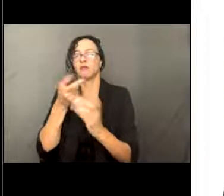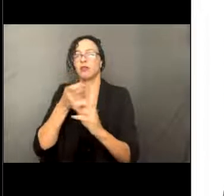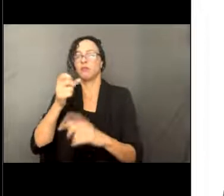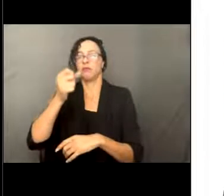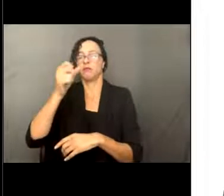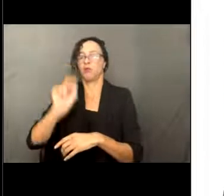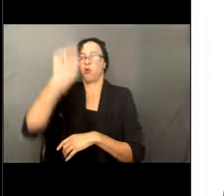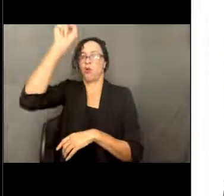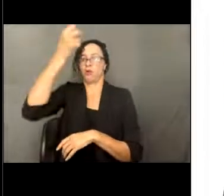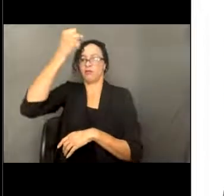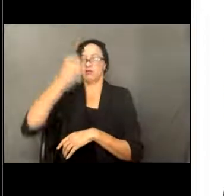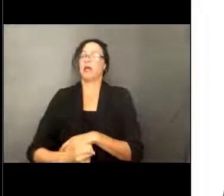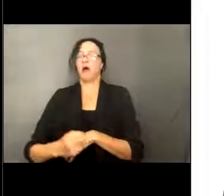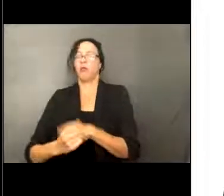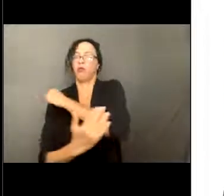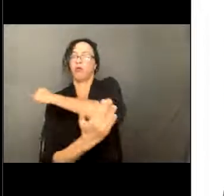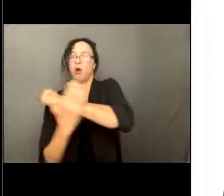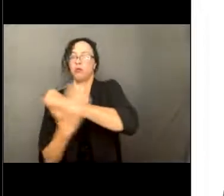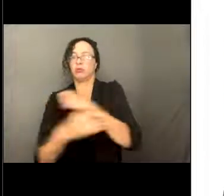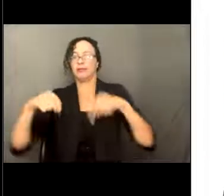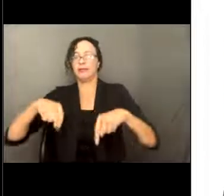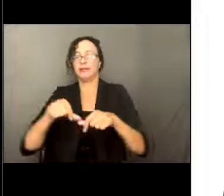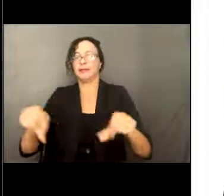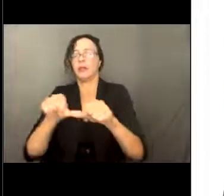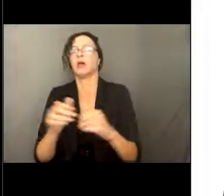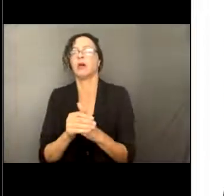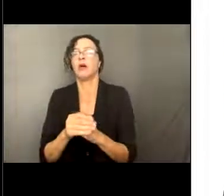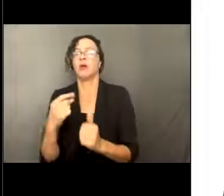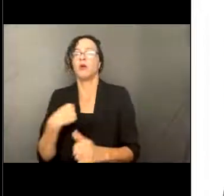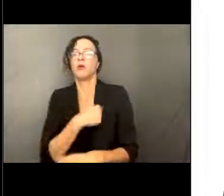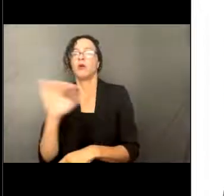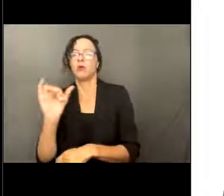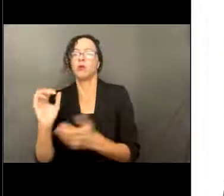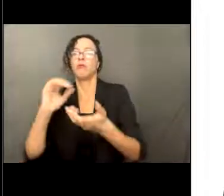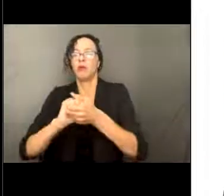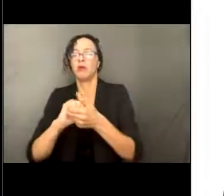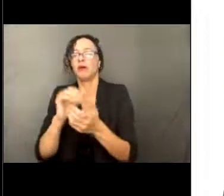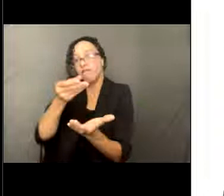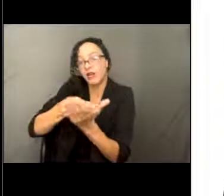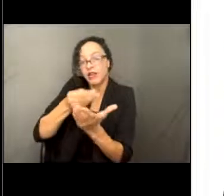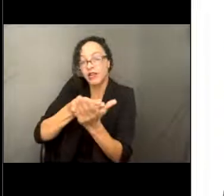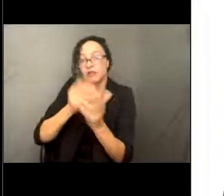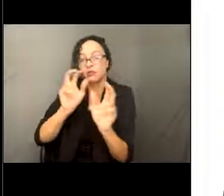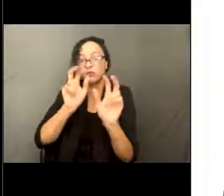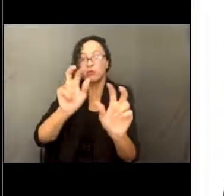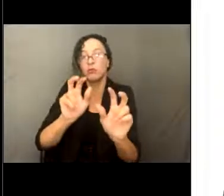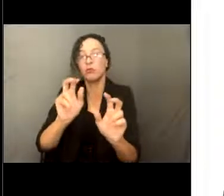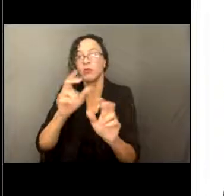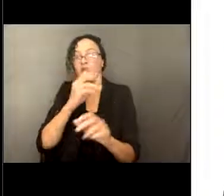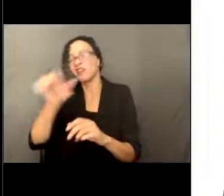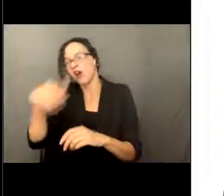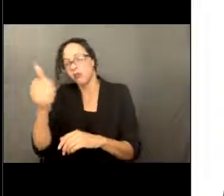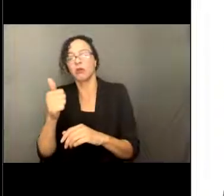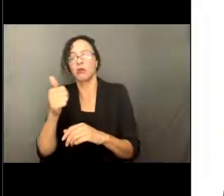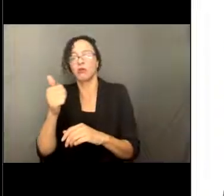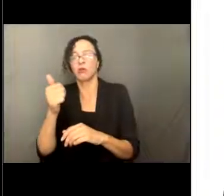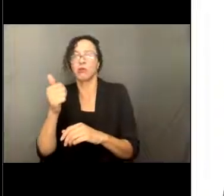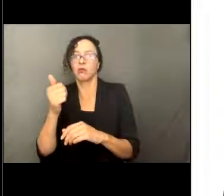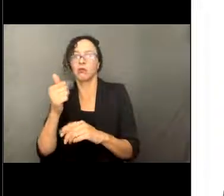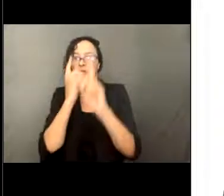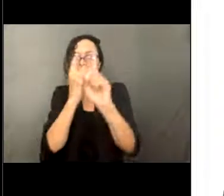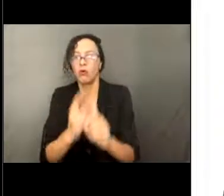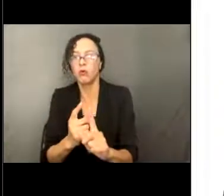We also are a partner, financial and otherwise, with Ventura County Transportation Commission in providing commuter service from